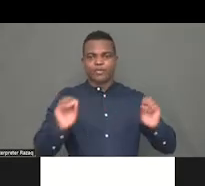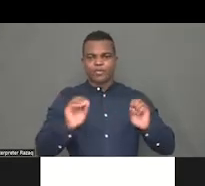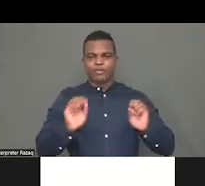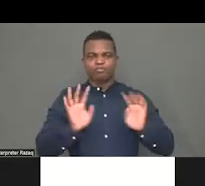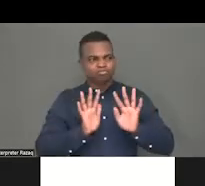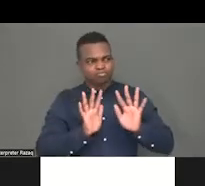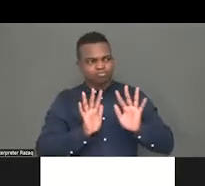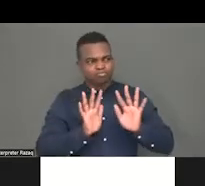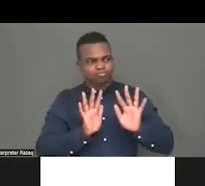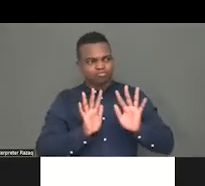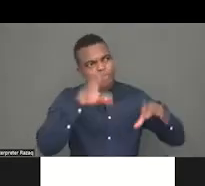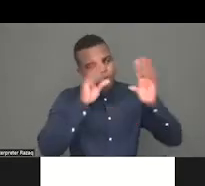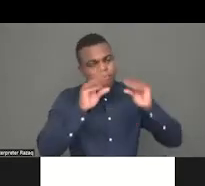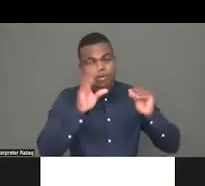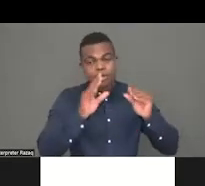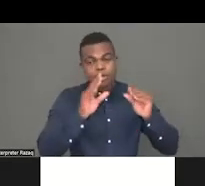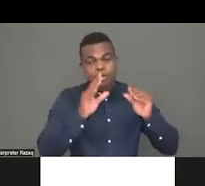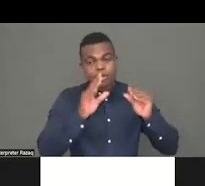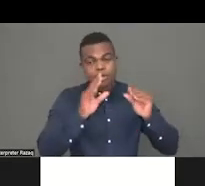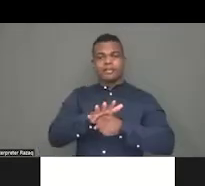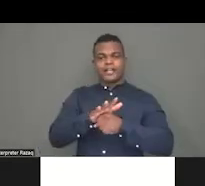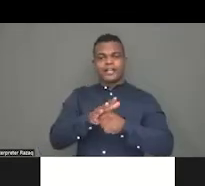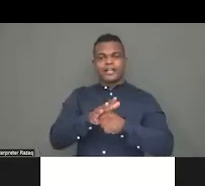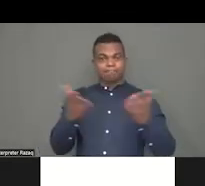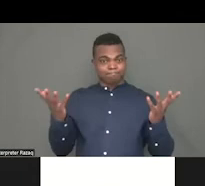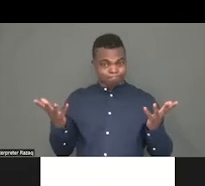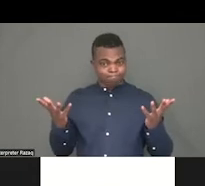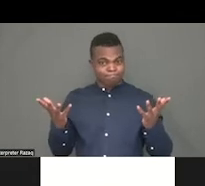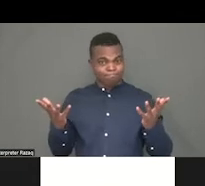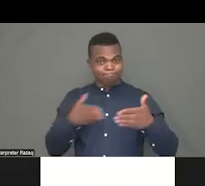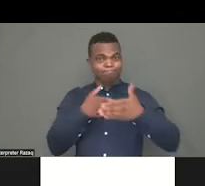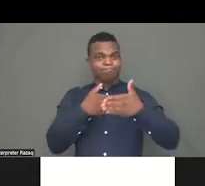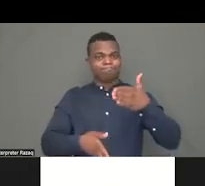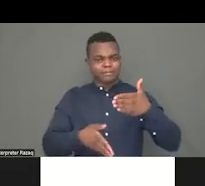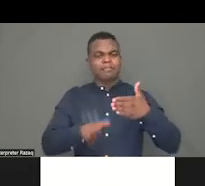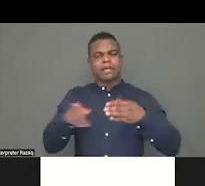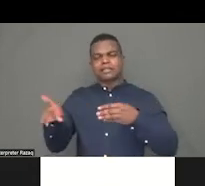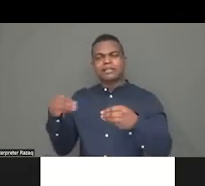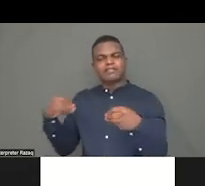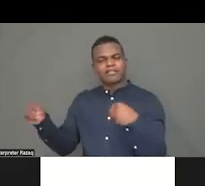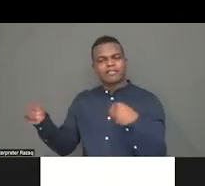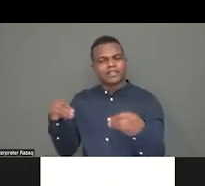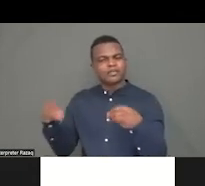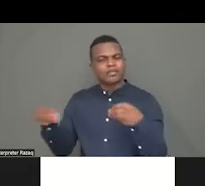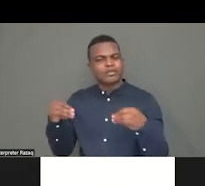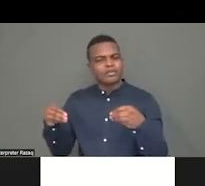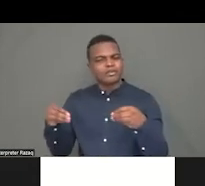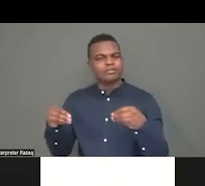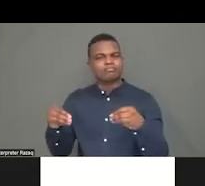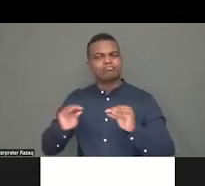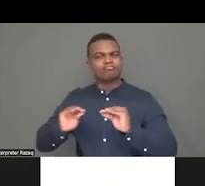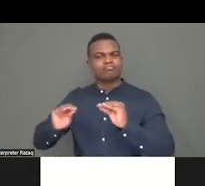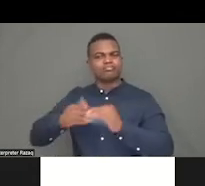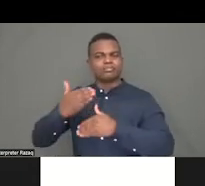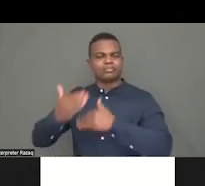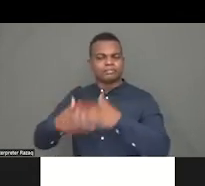supporting the technology support mechanism or supporting intervention to make technology